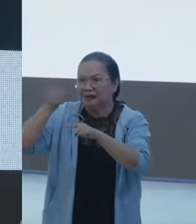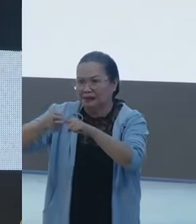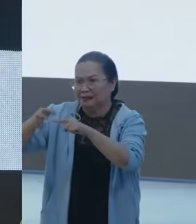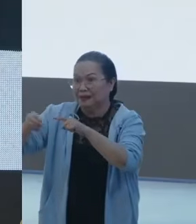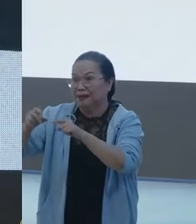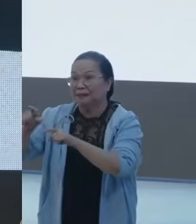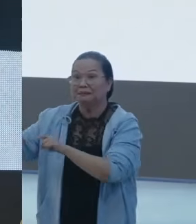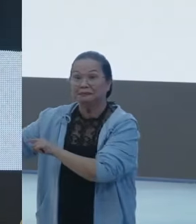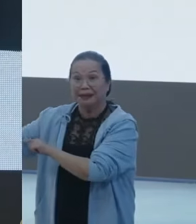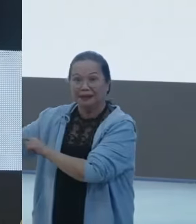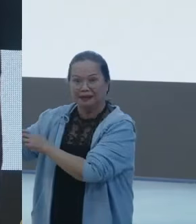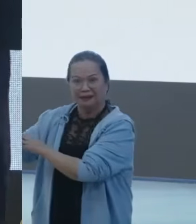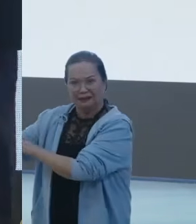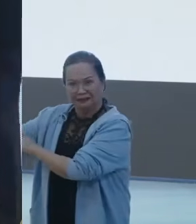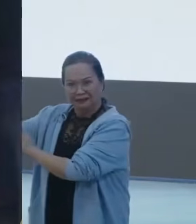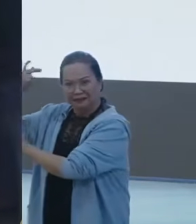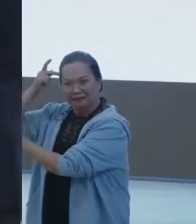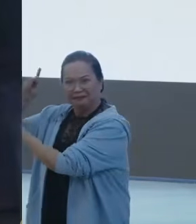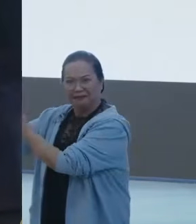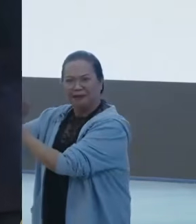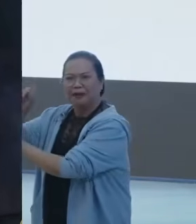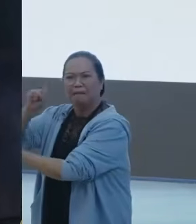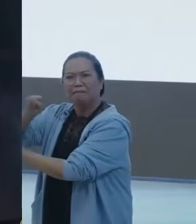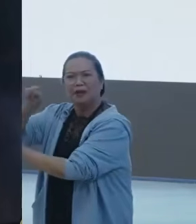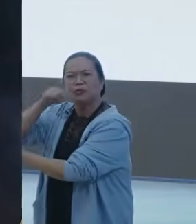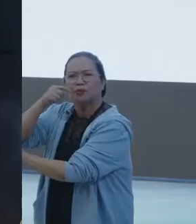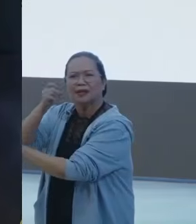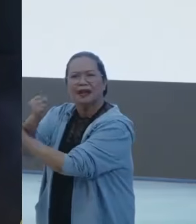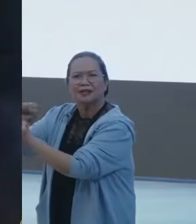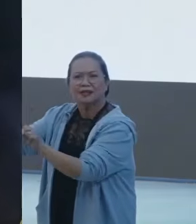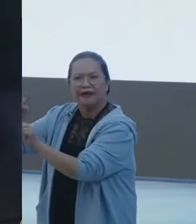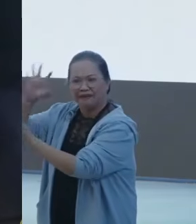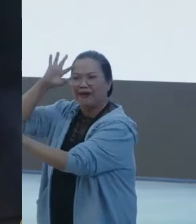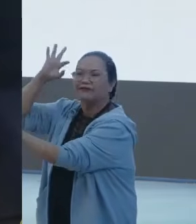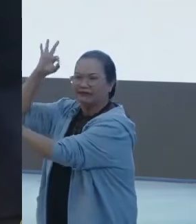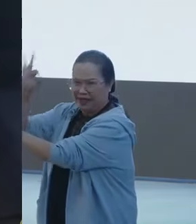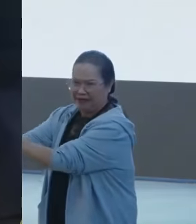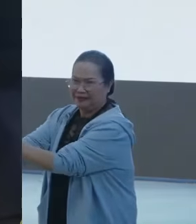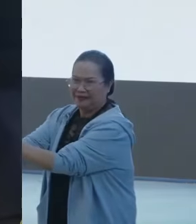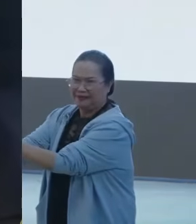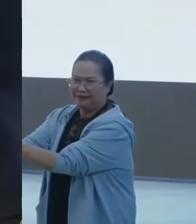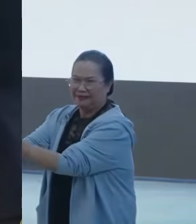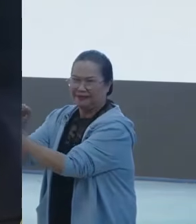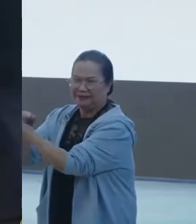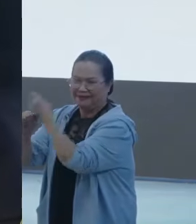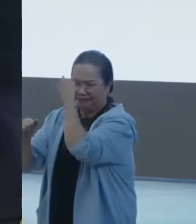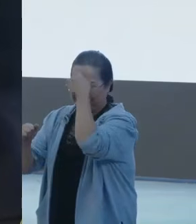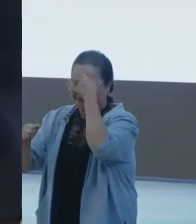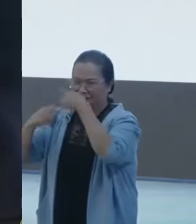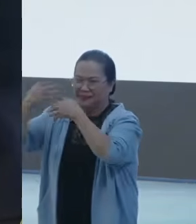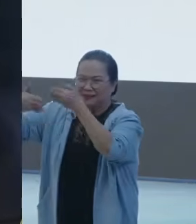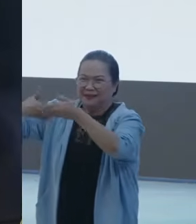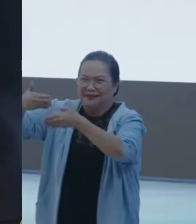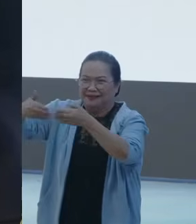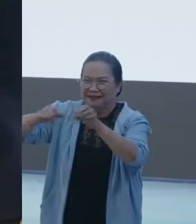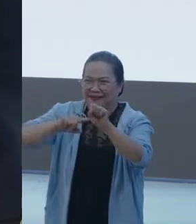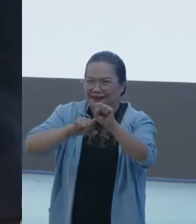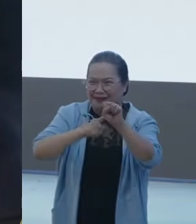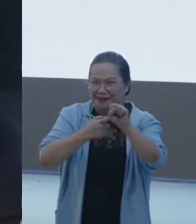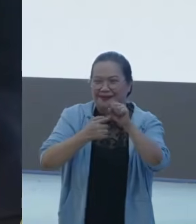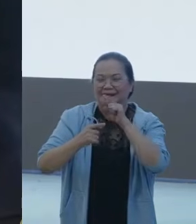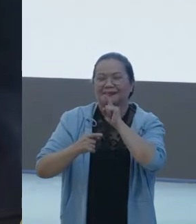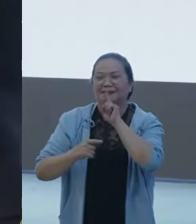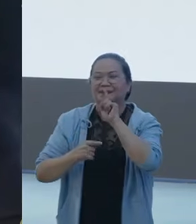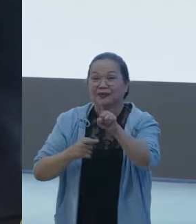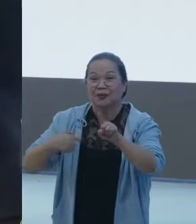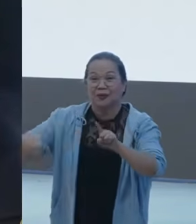but because of His own purpose and grace, which He gave us in Christ Jesus before the ages began,